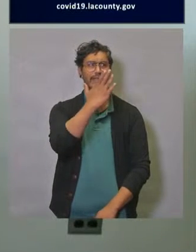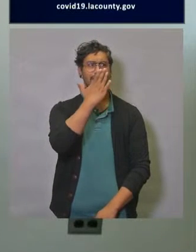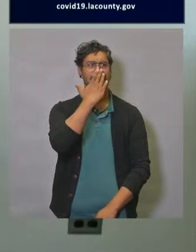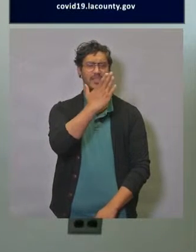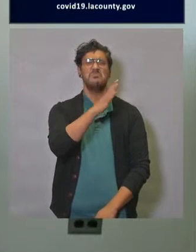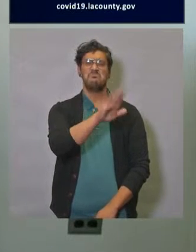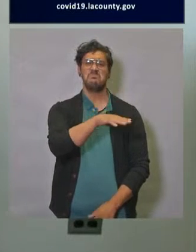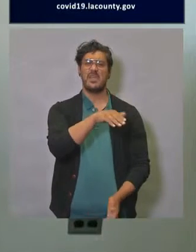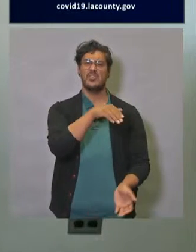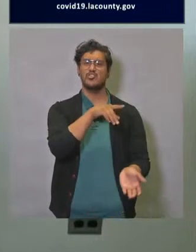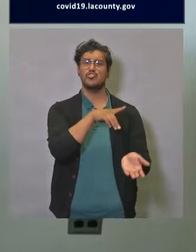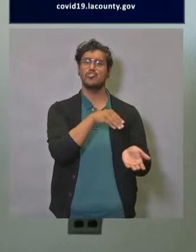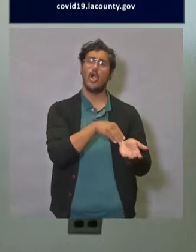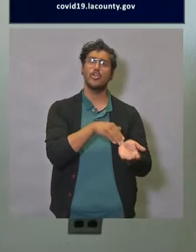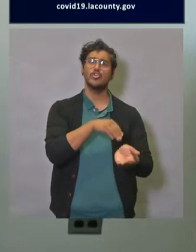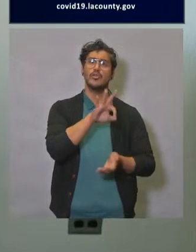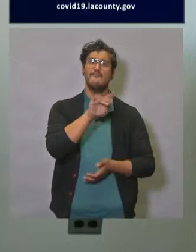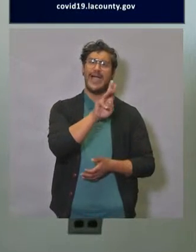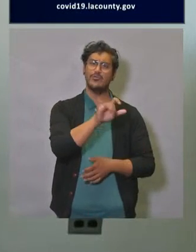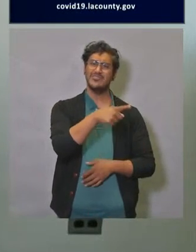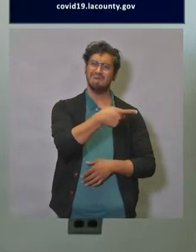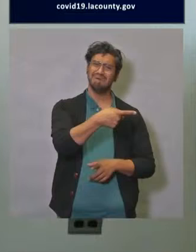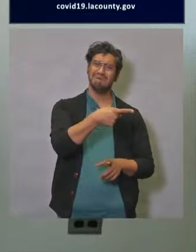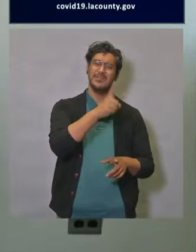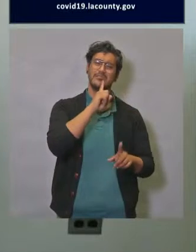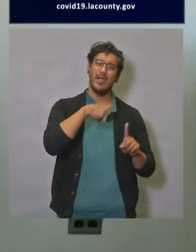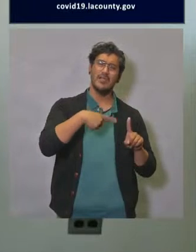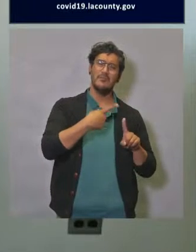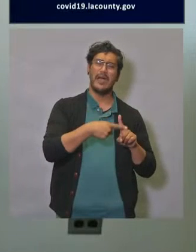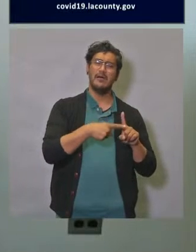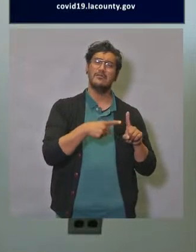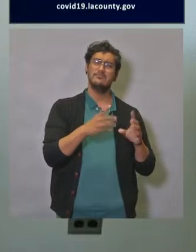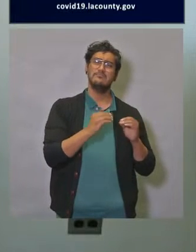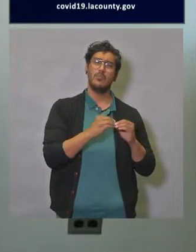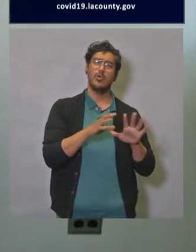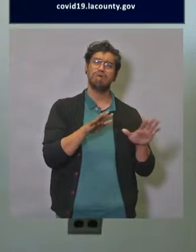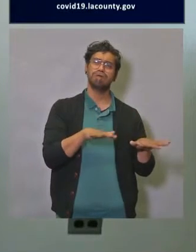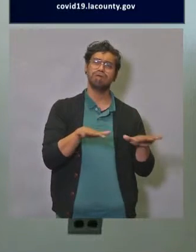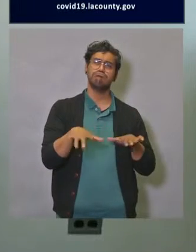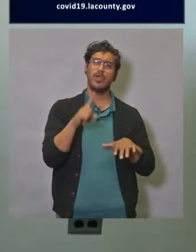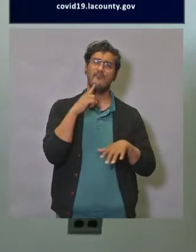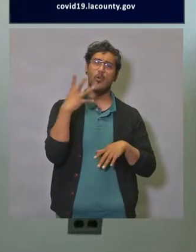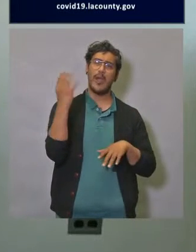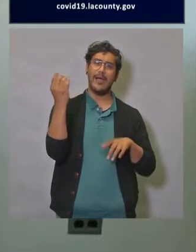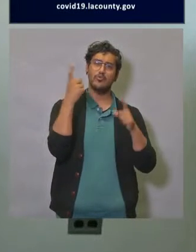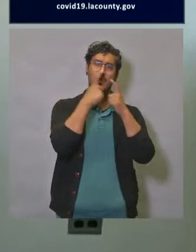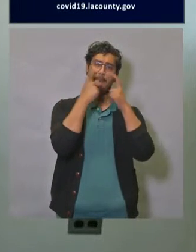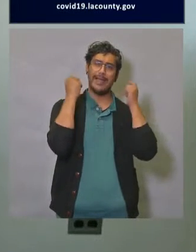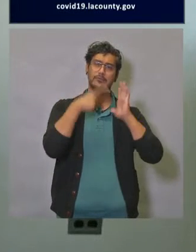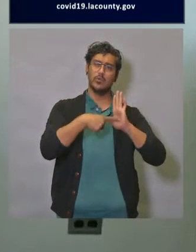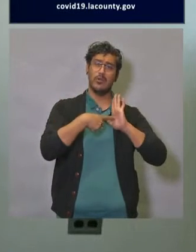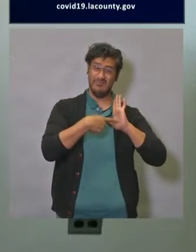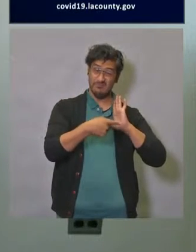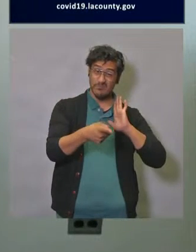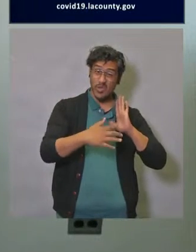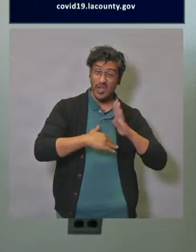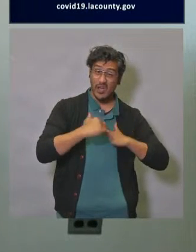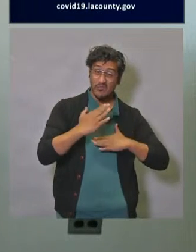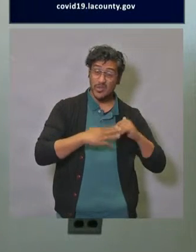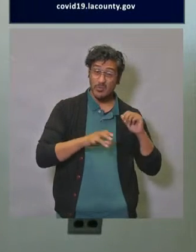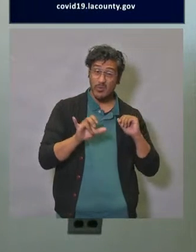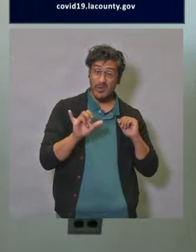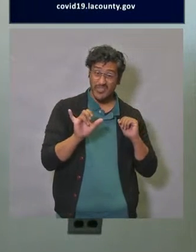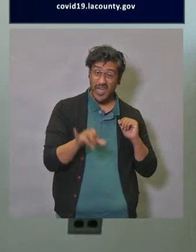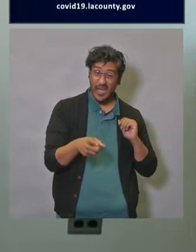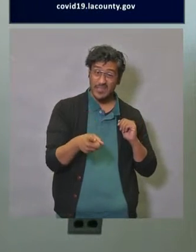Dr. Fauci has been talking increasingly about relaxing the mask mandate outdoors. Would you be comfortable with that